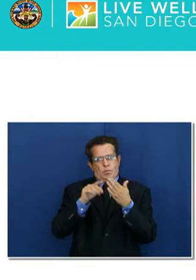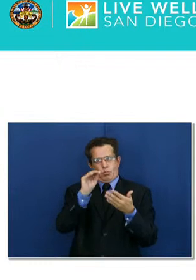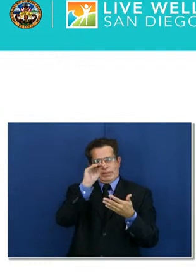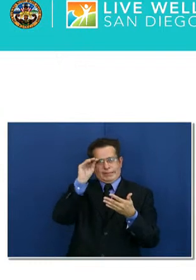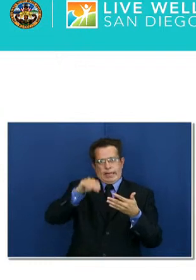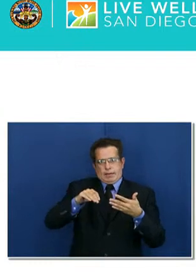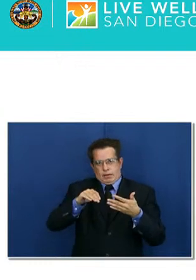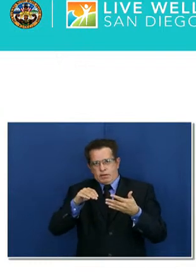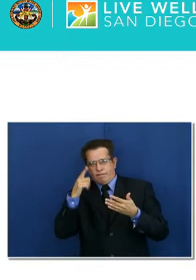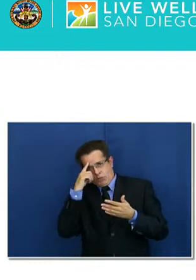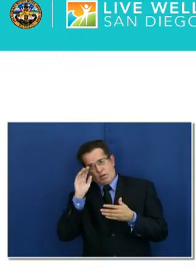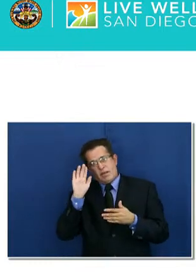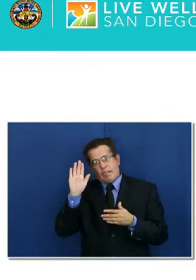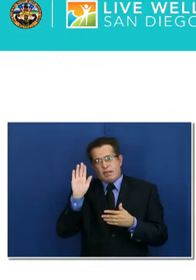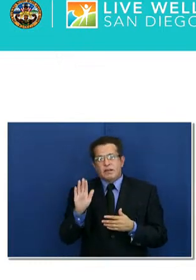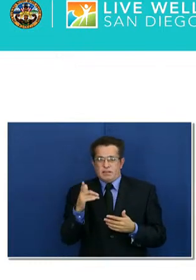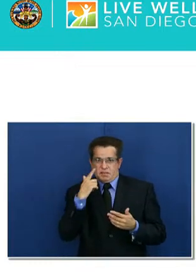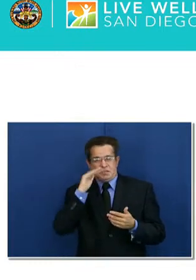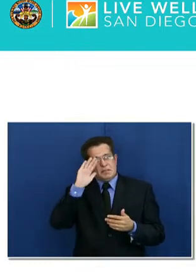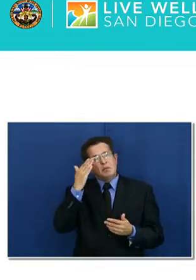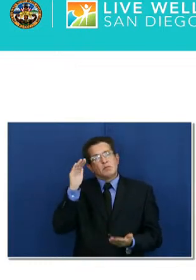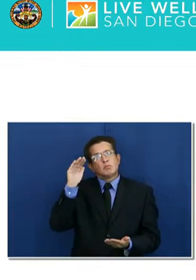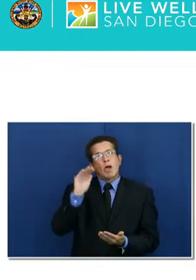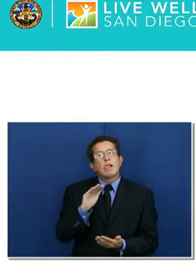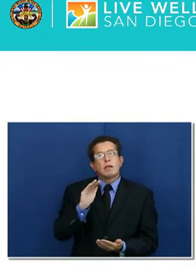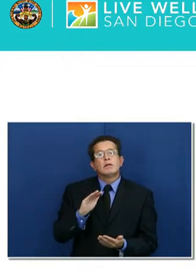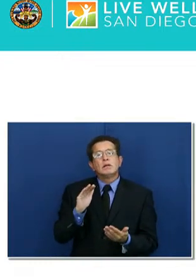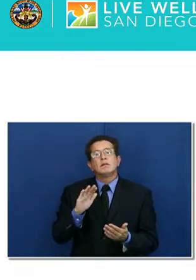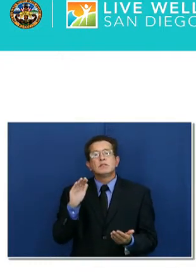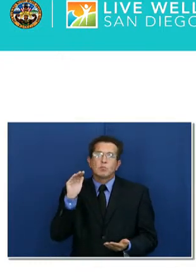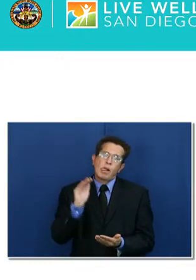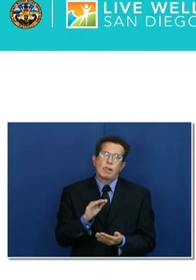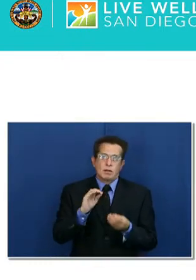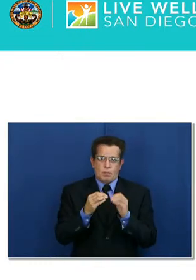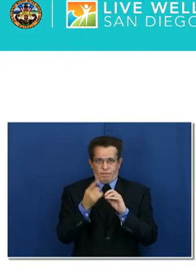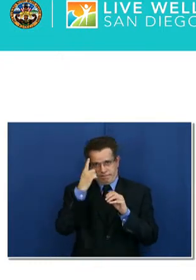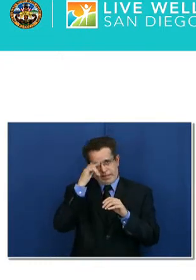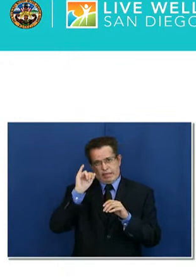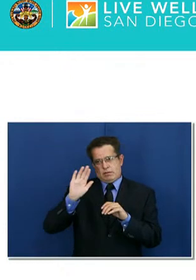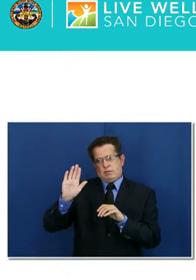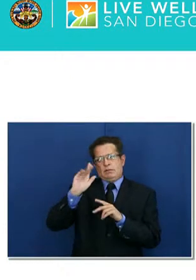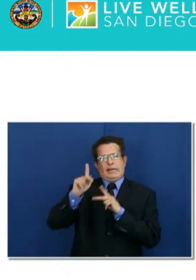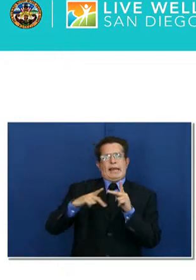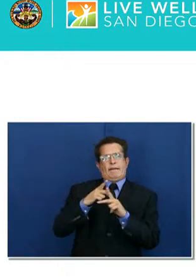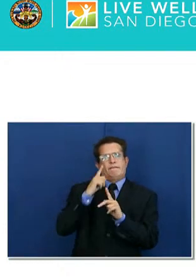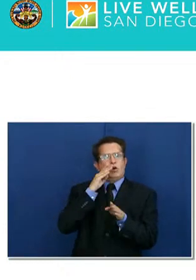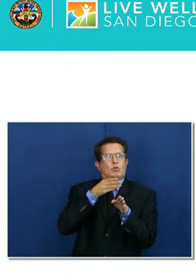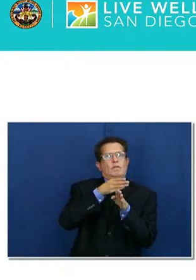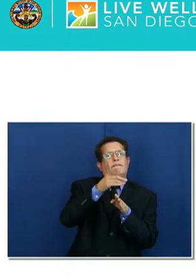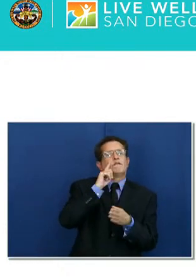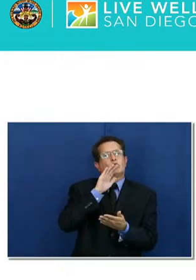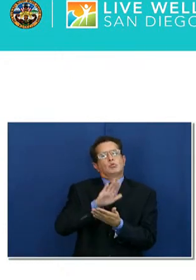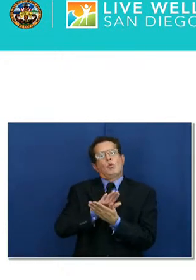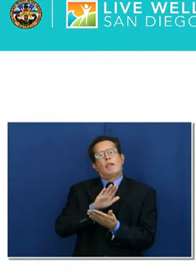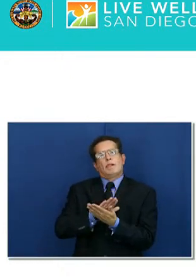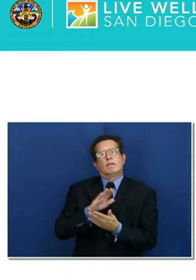and percentages are relatively small for the categories we